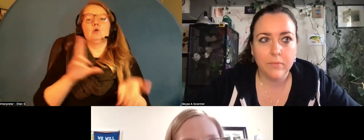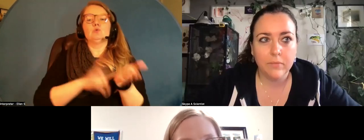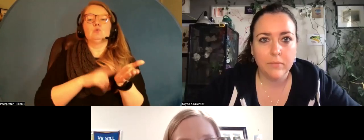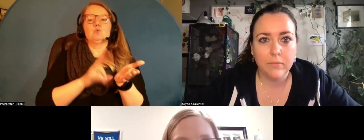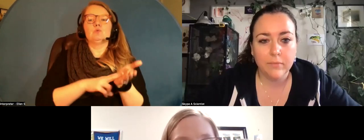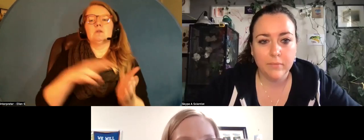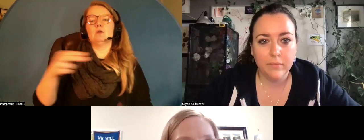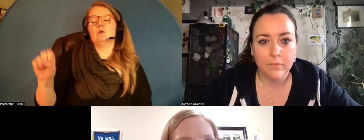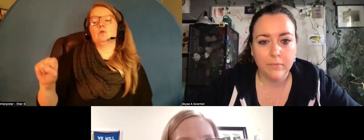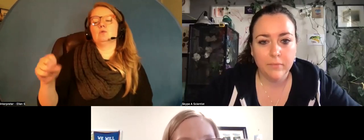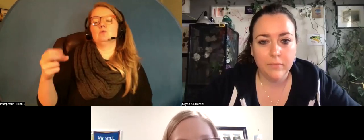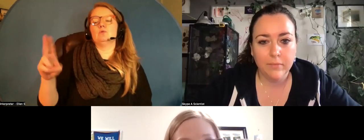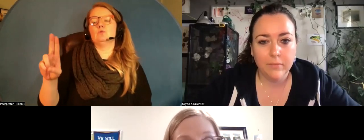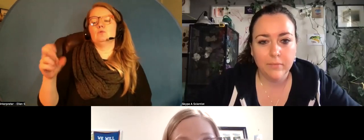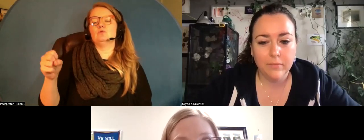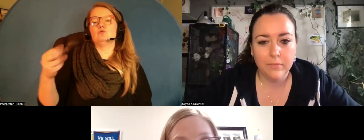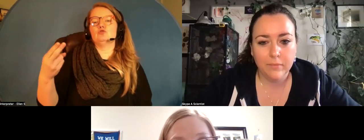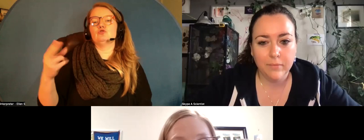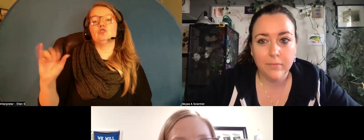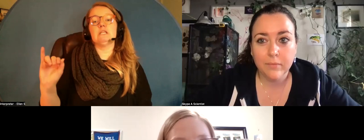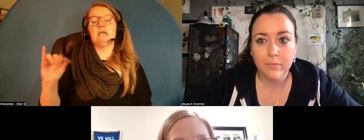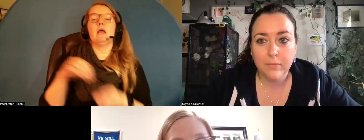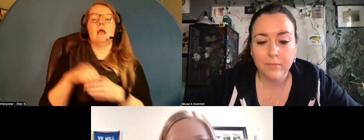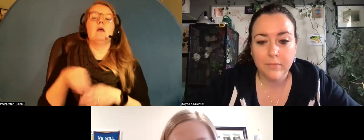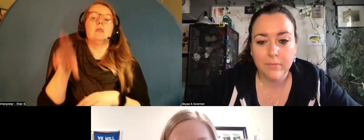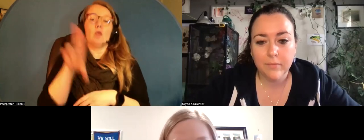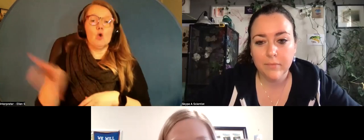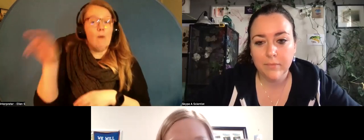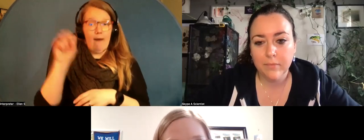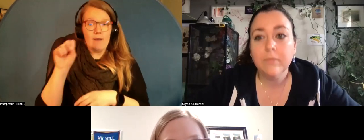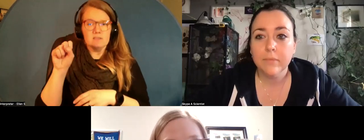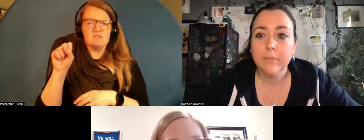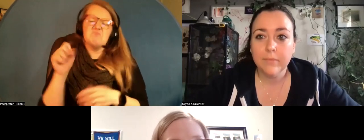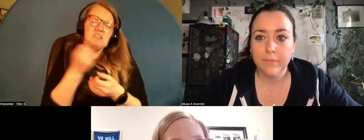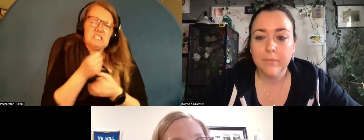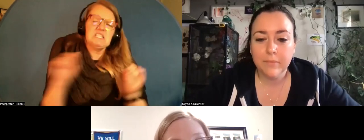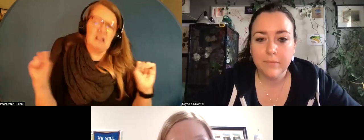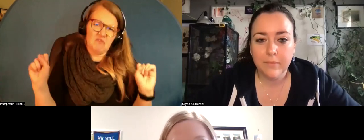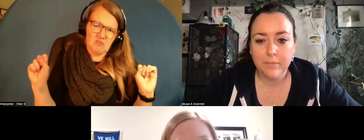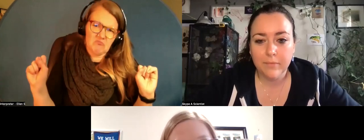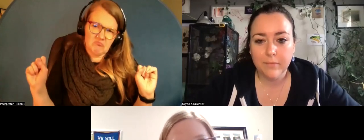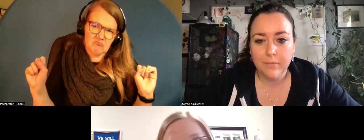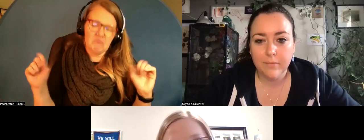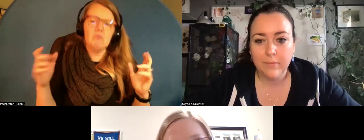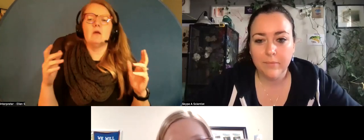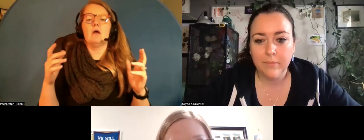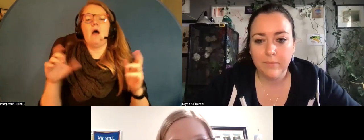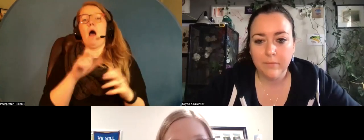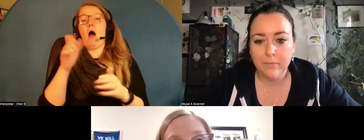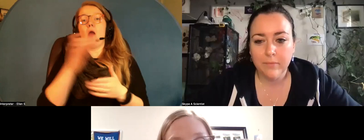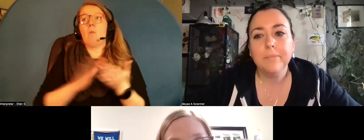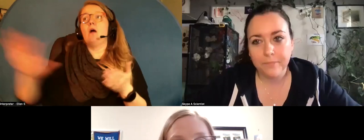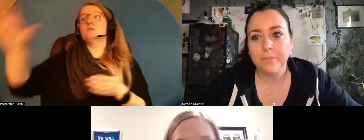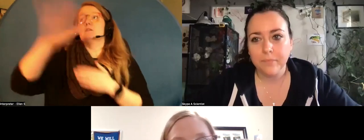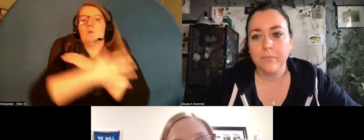fish in the US is pretty safe. In other parts of the world, that's maybe not